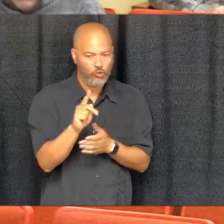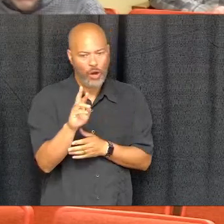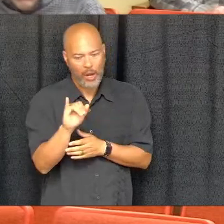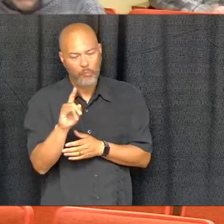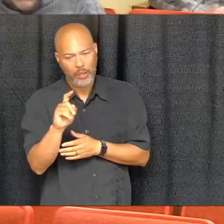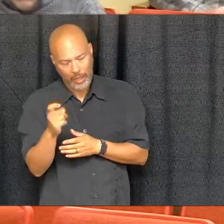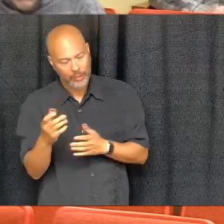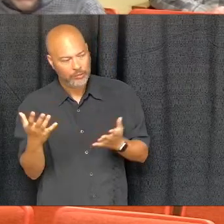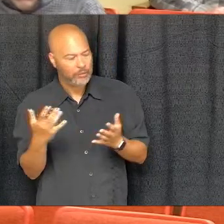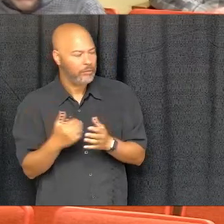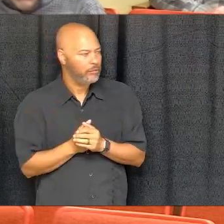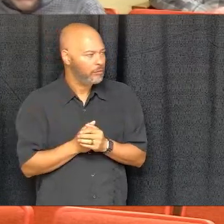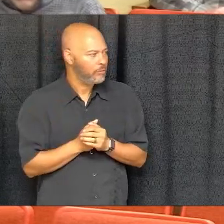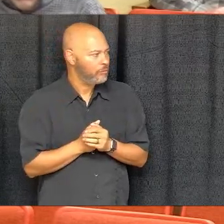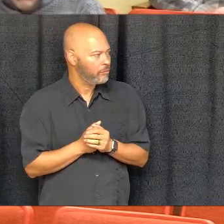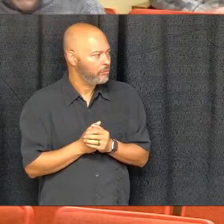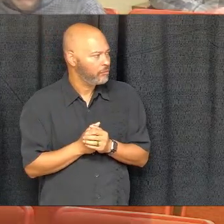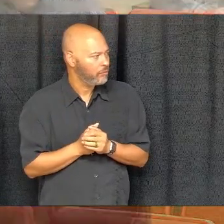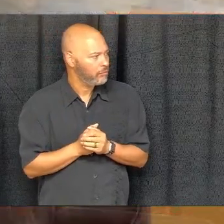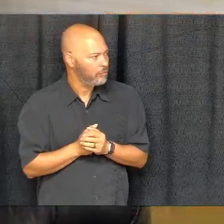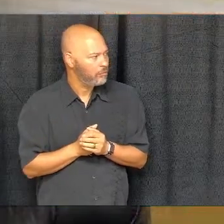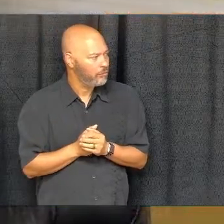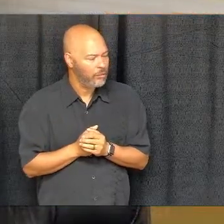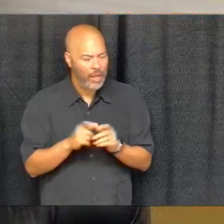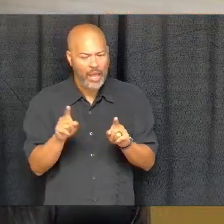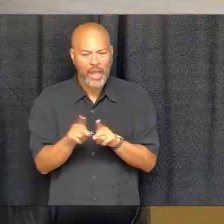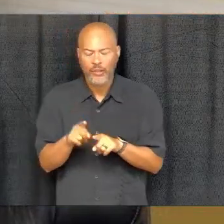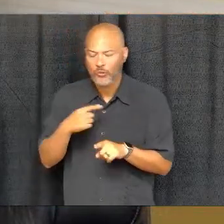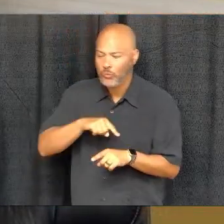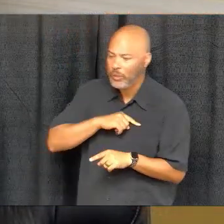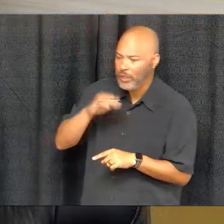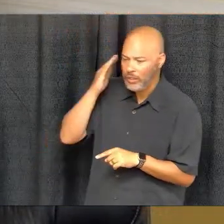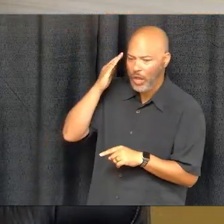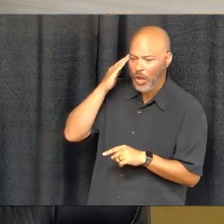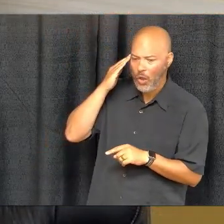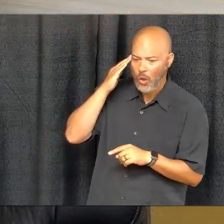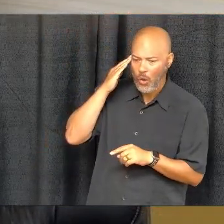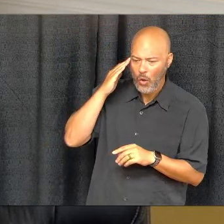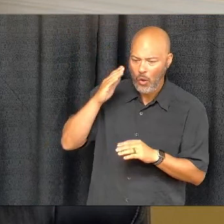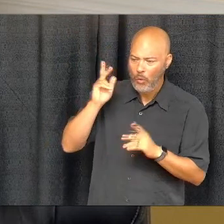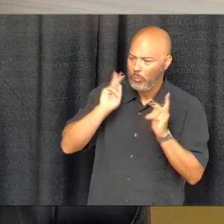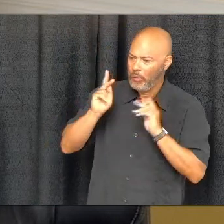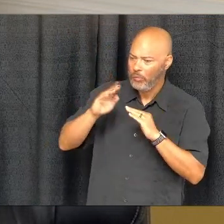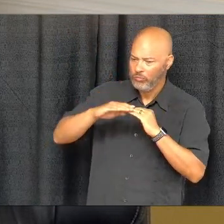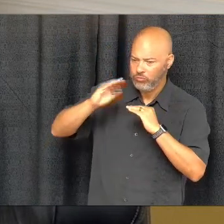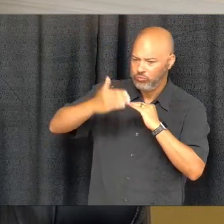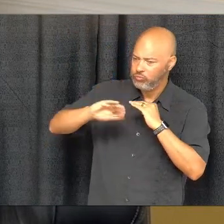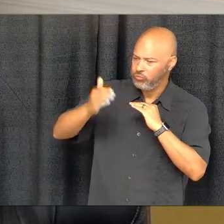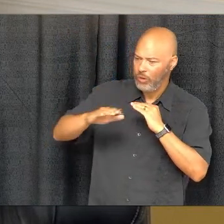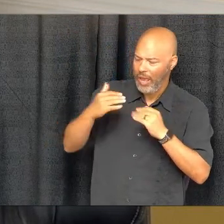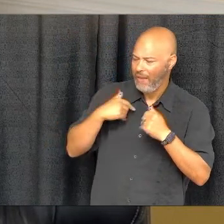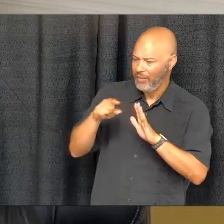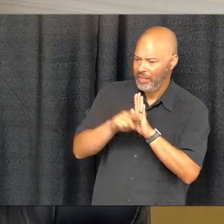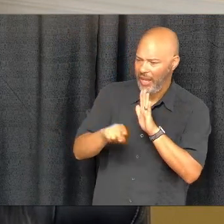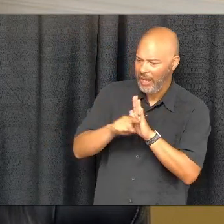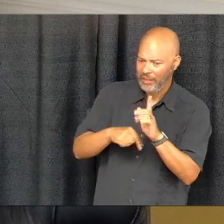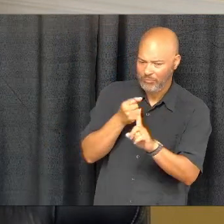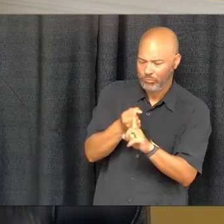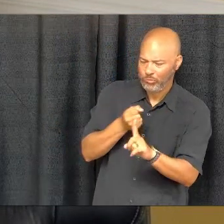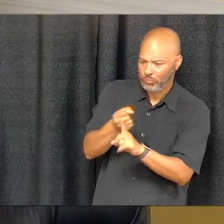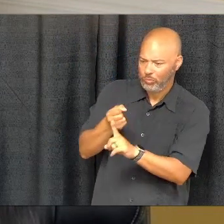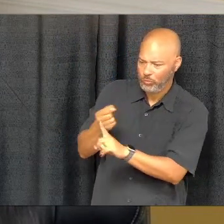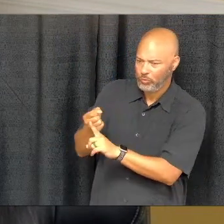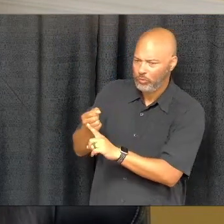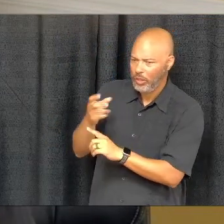Right. Thank you. As we know that instability can have a number of negative effects on the